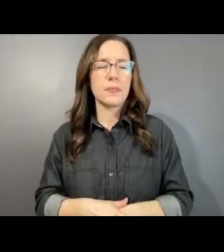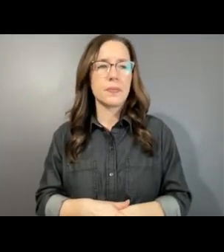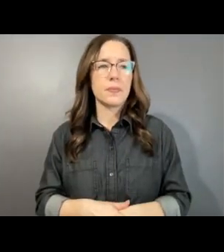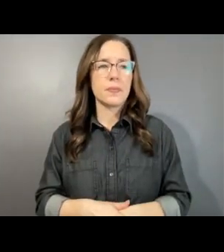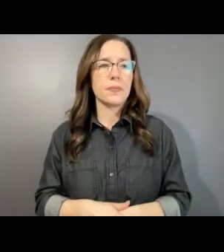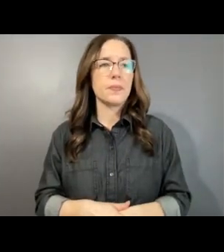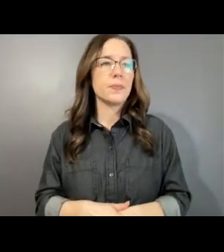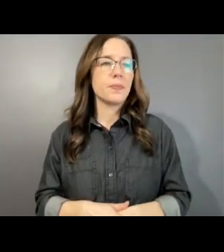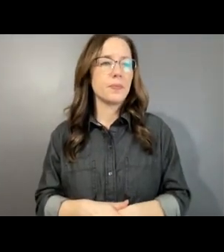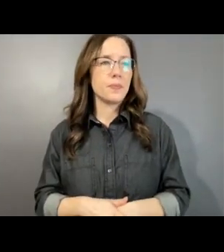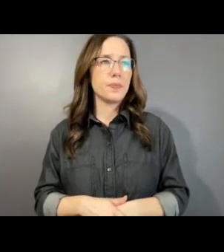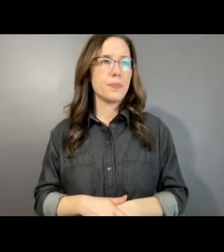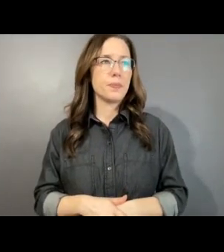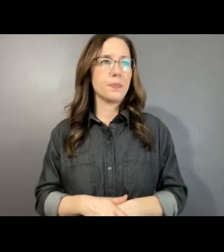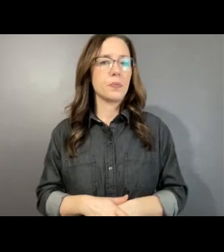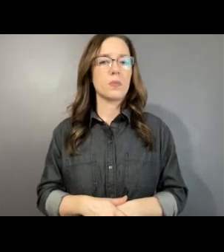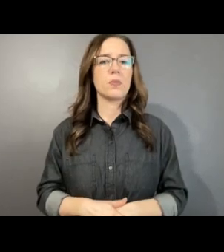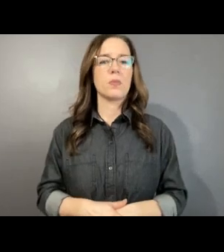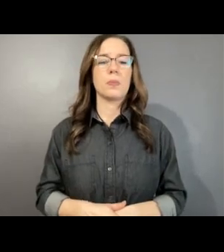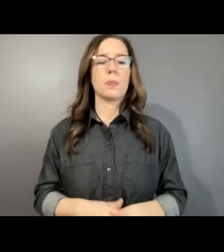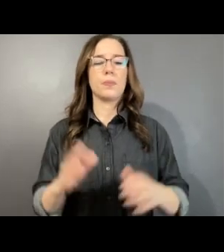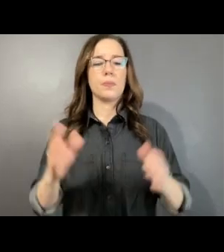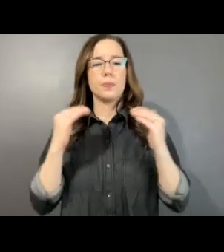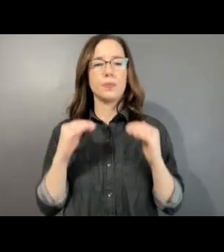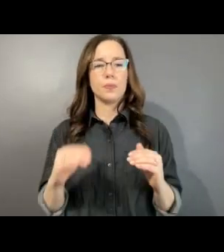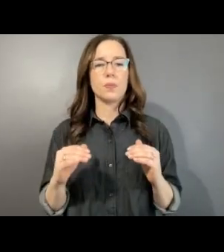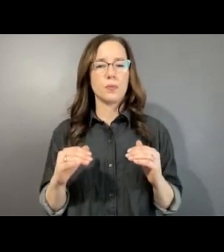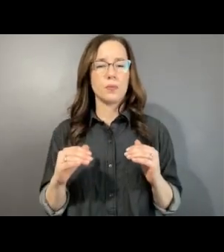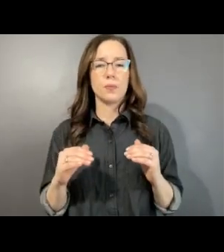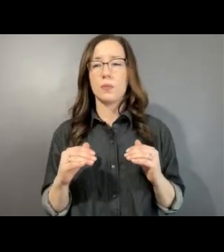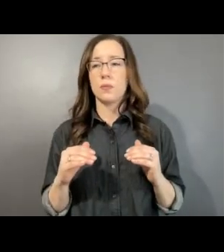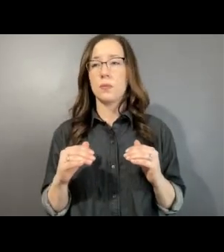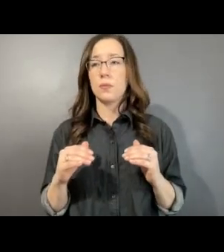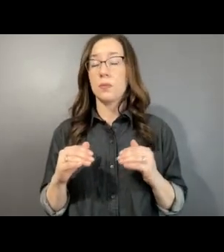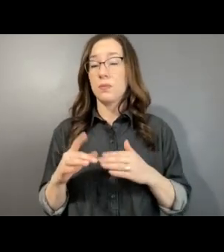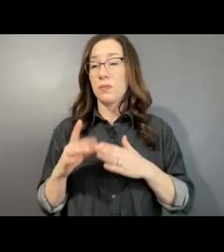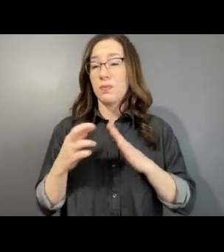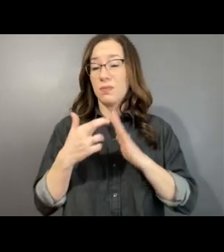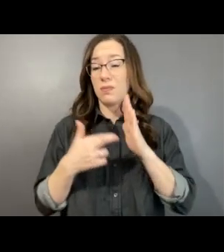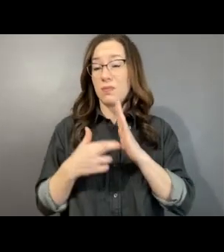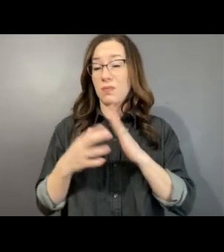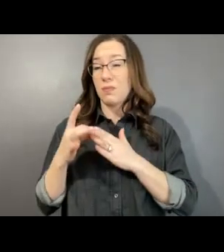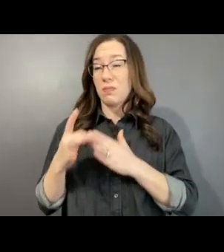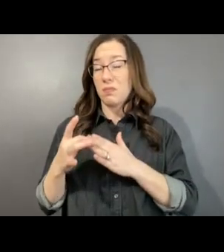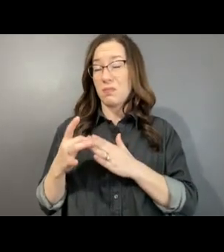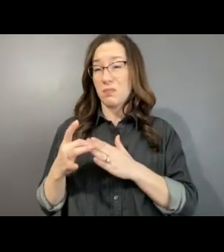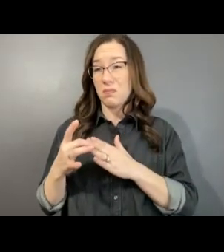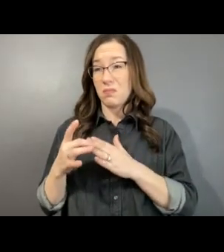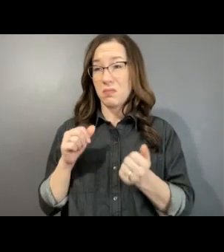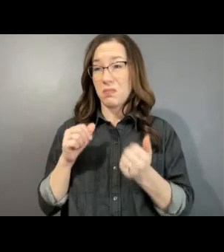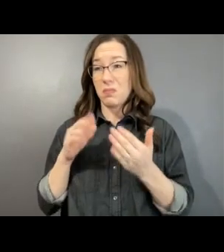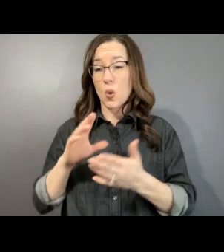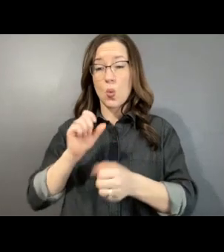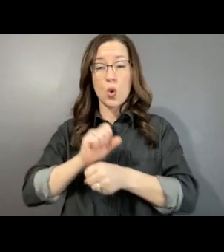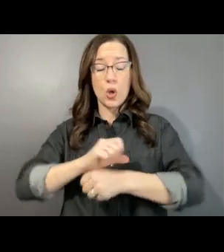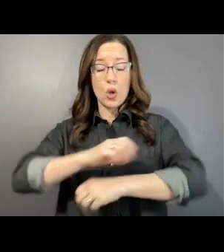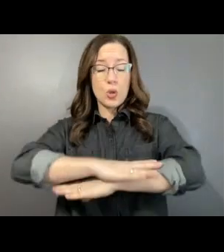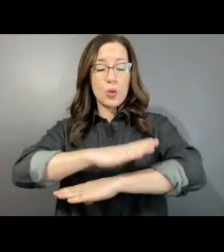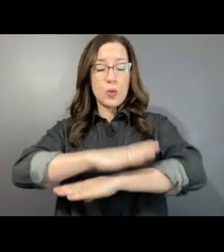Okay. Our next question is, do guidelines address work surfaces?